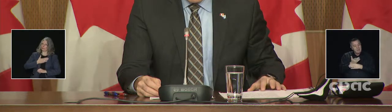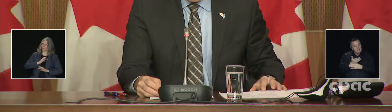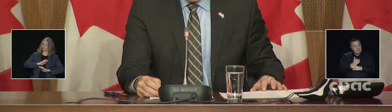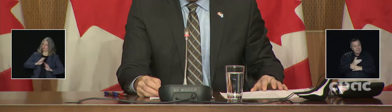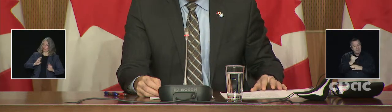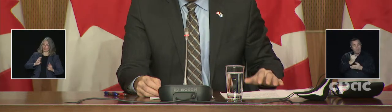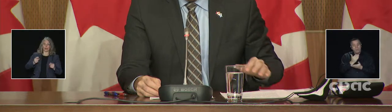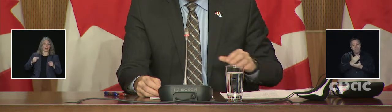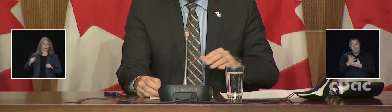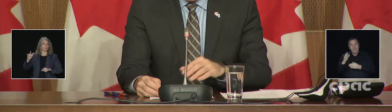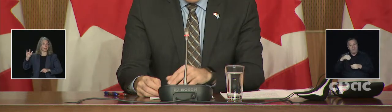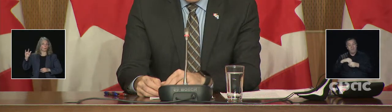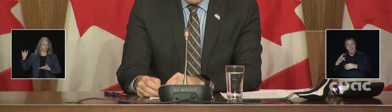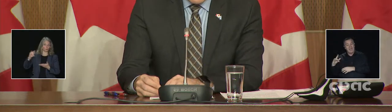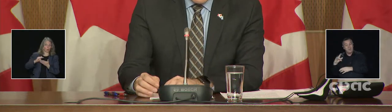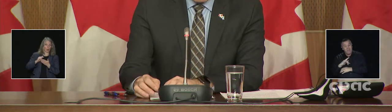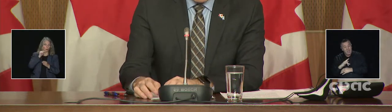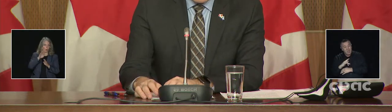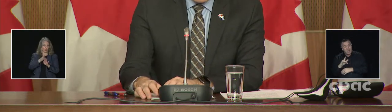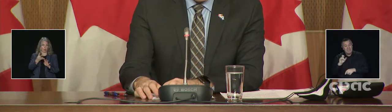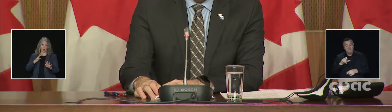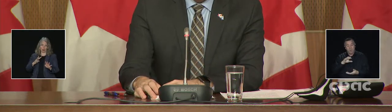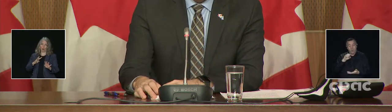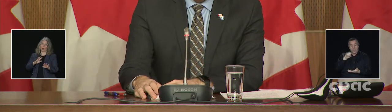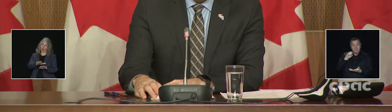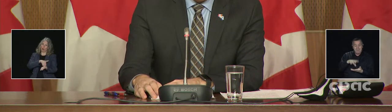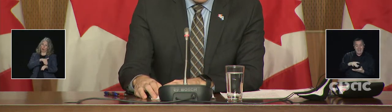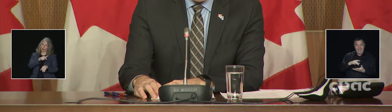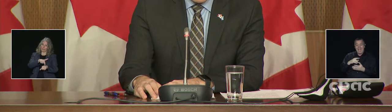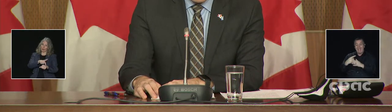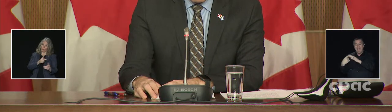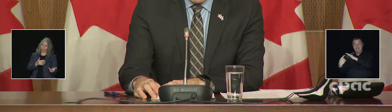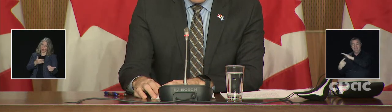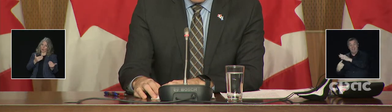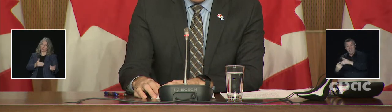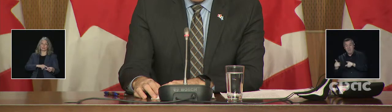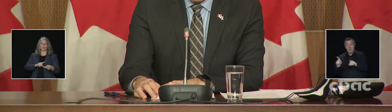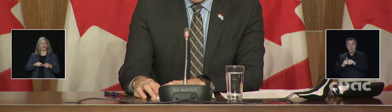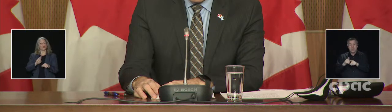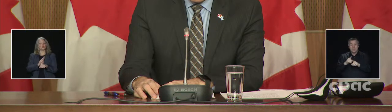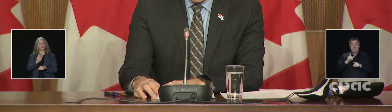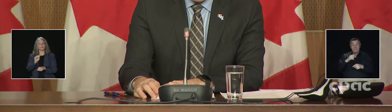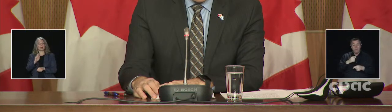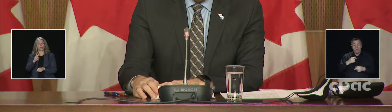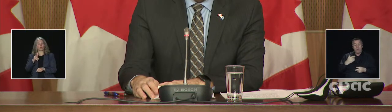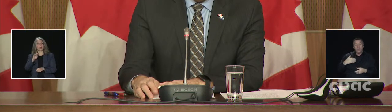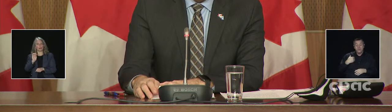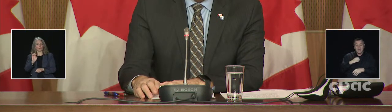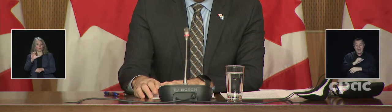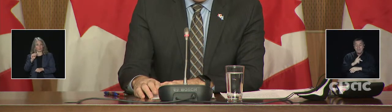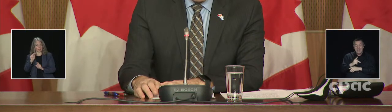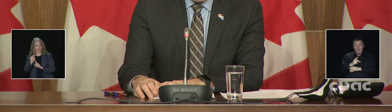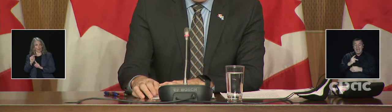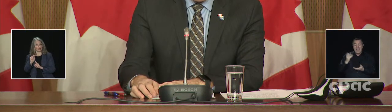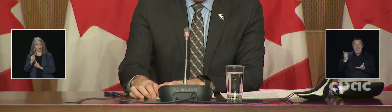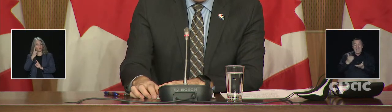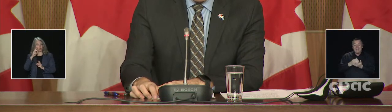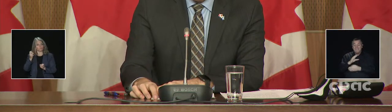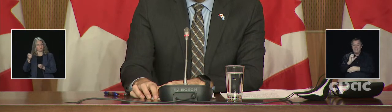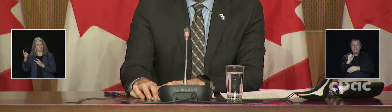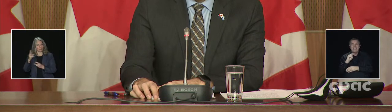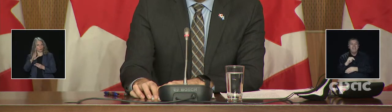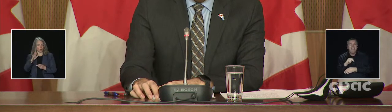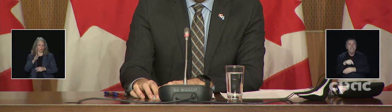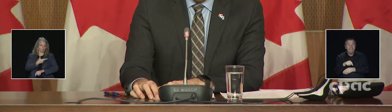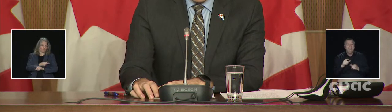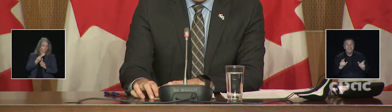delays, have a quarantine plan, and be sure to use the ArriveCan application or website to submit your information